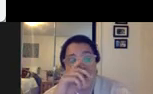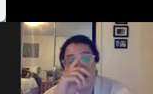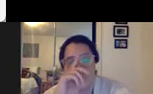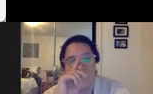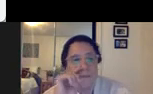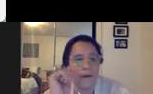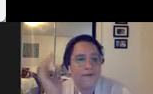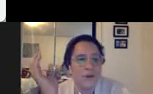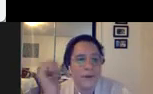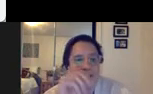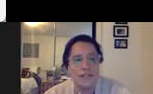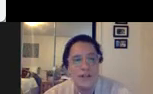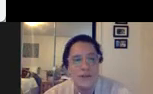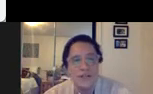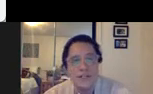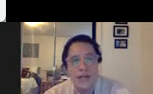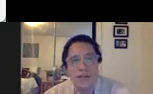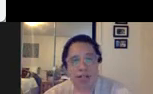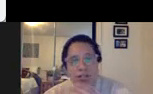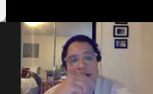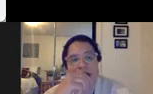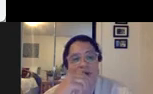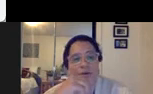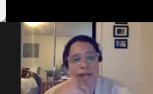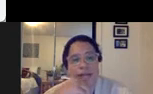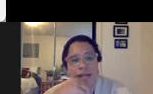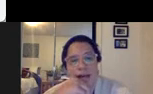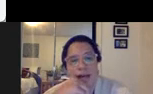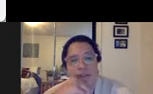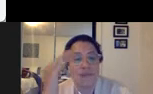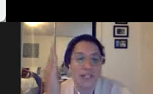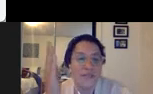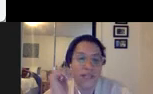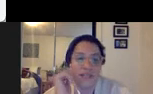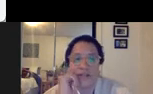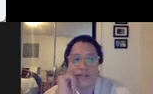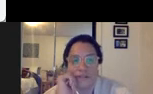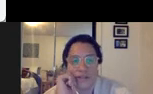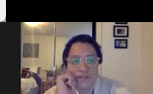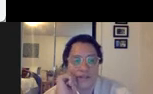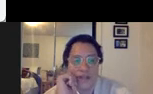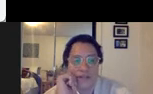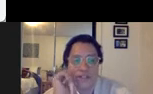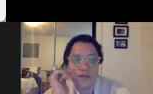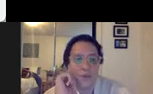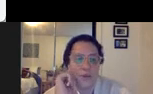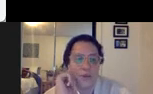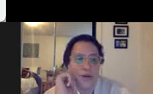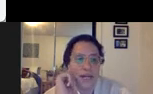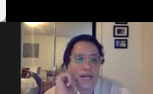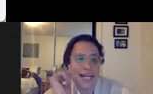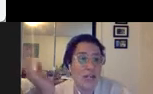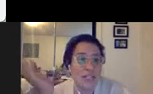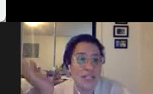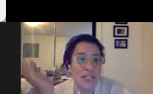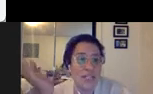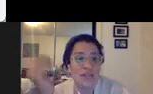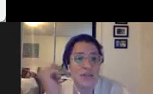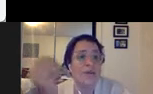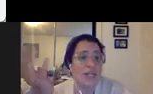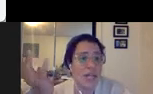few Post-it notes under each category of specific things that this group could work on.